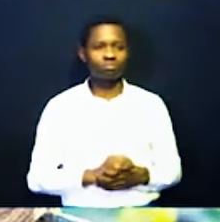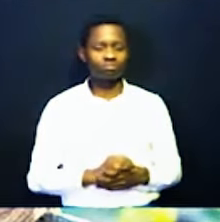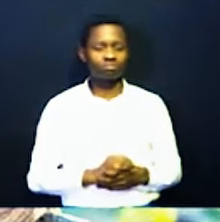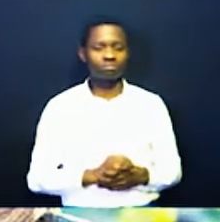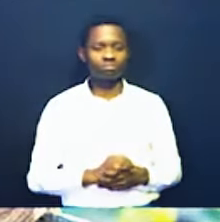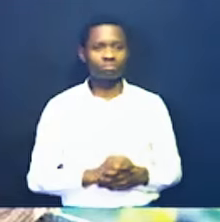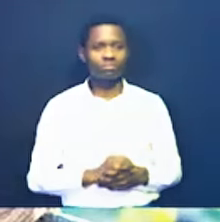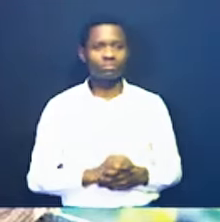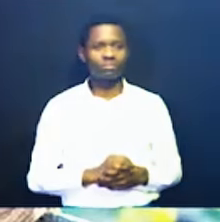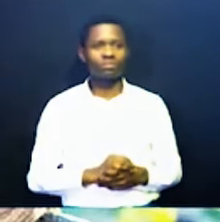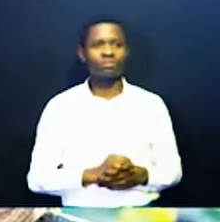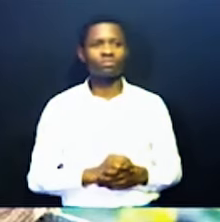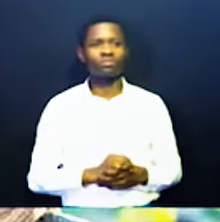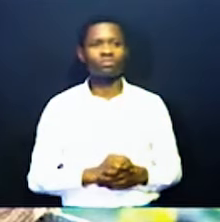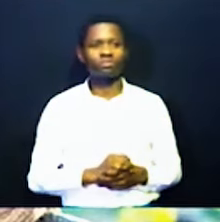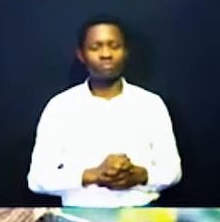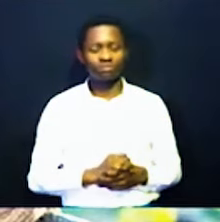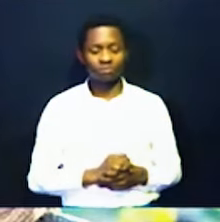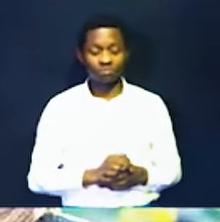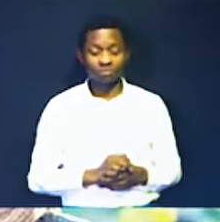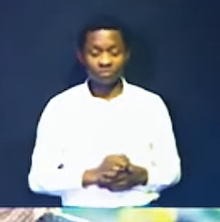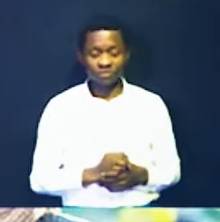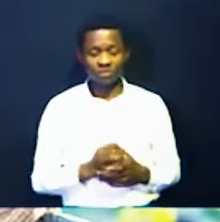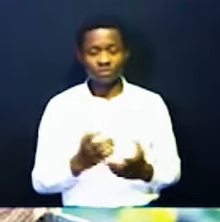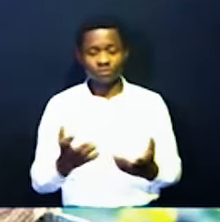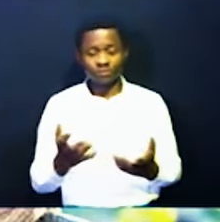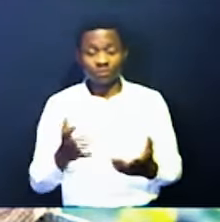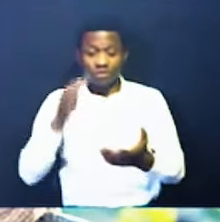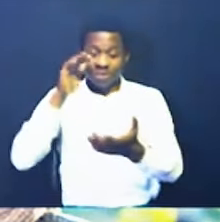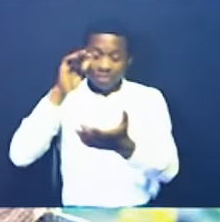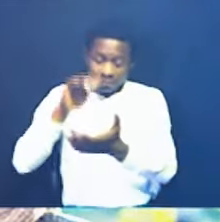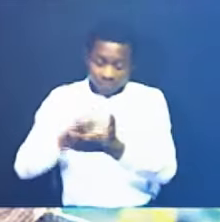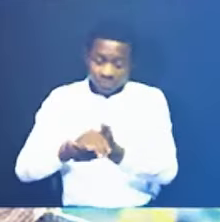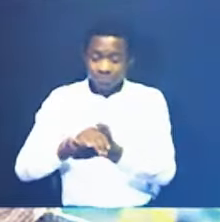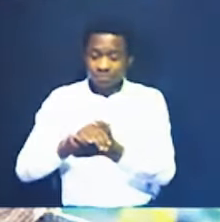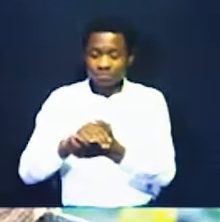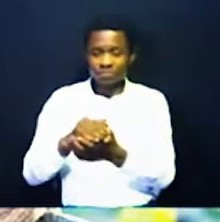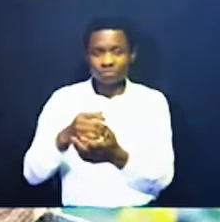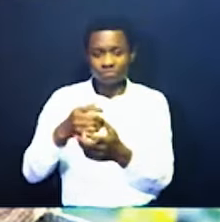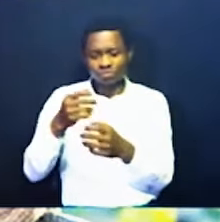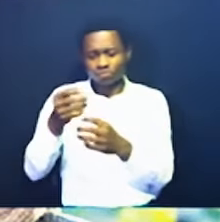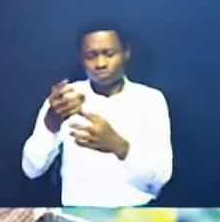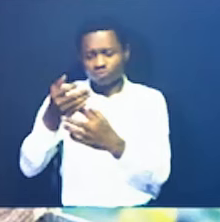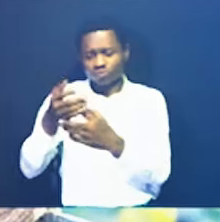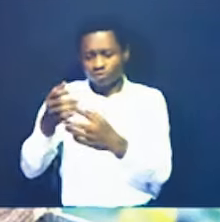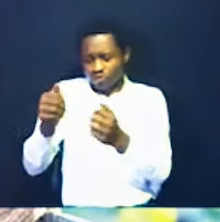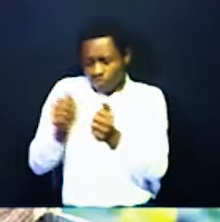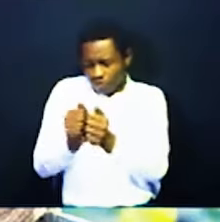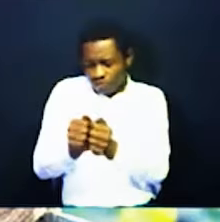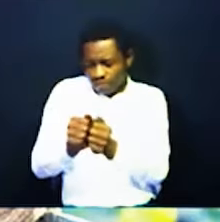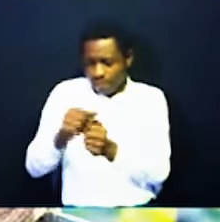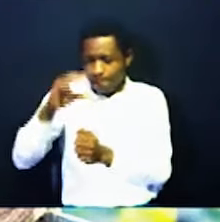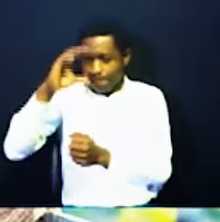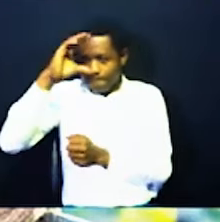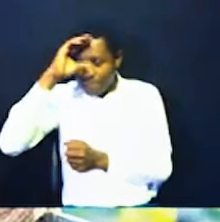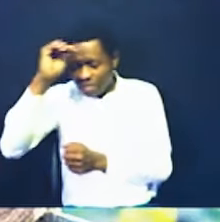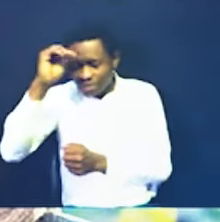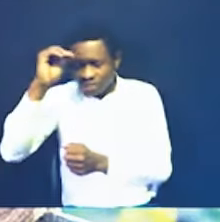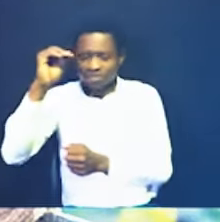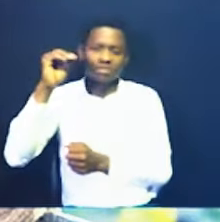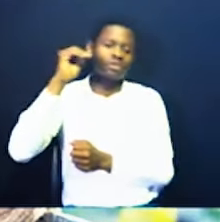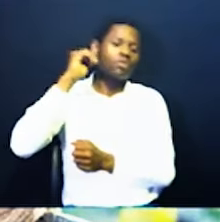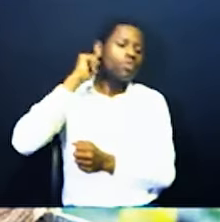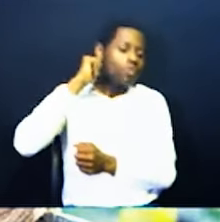sustenance of marriage between a biologically male and a biologically female. When we